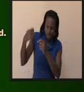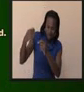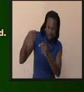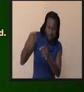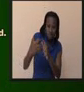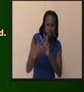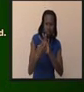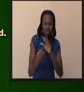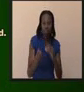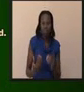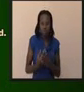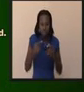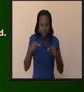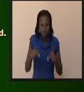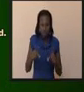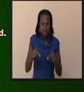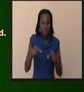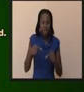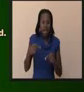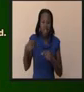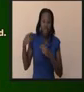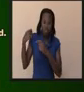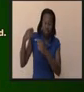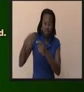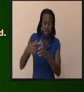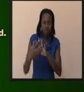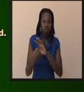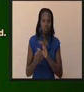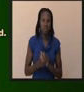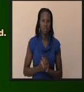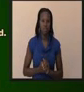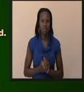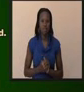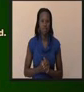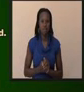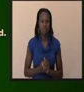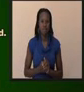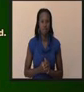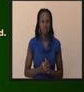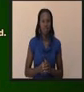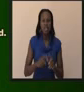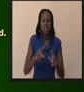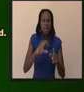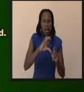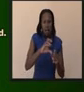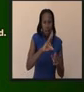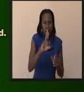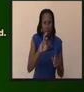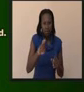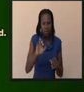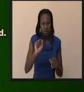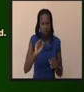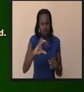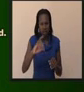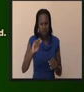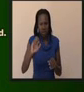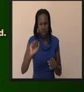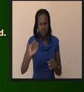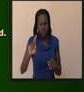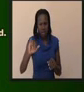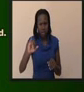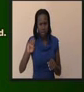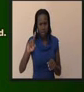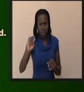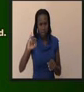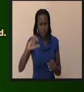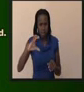the younger generation is called genetic inheritance. Characteristics are passed on by the sex cells or